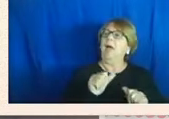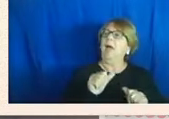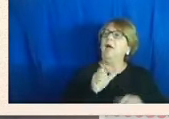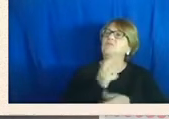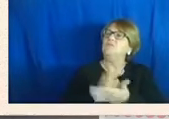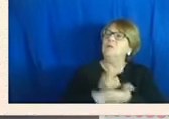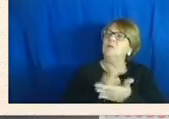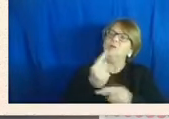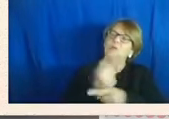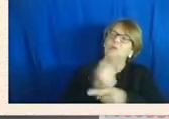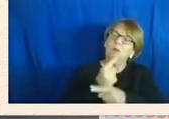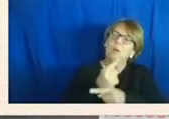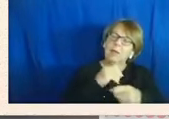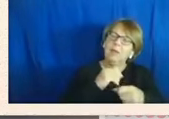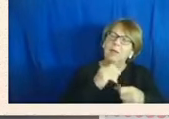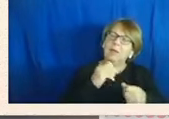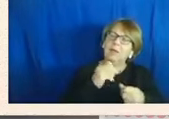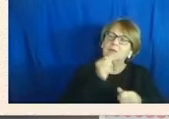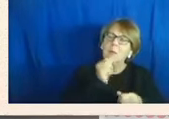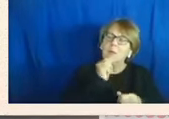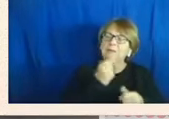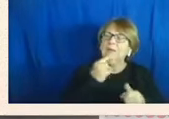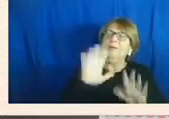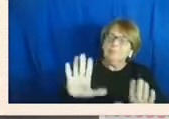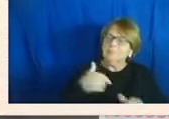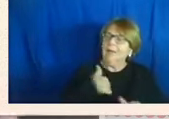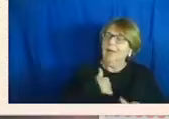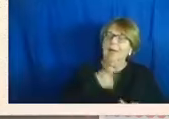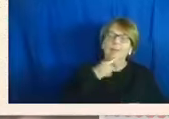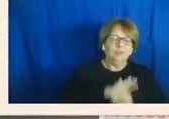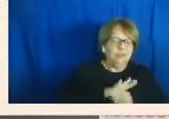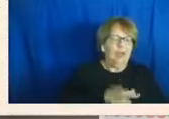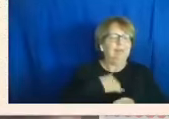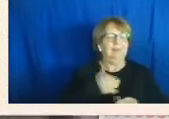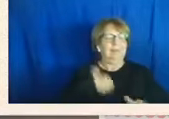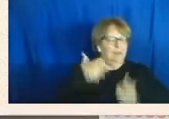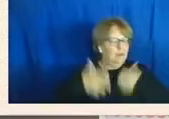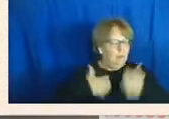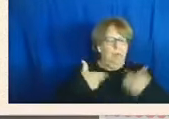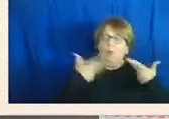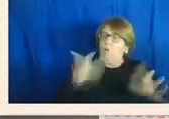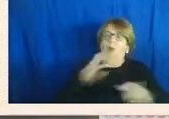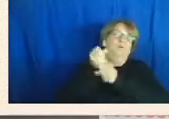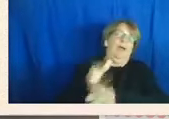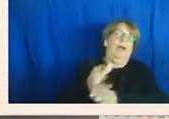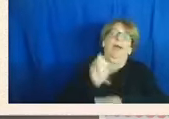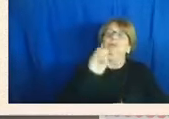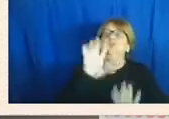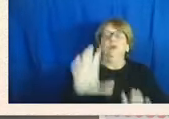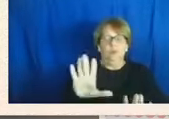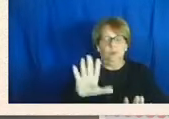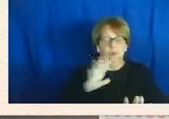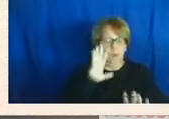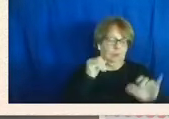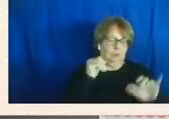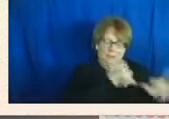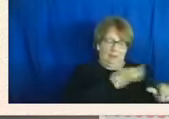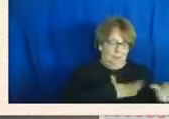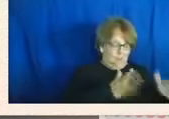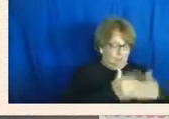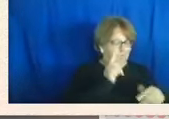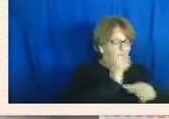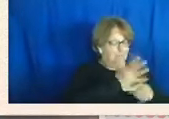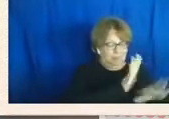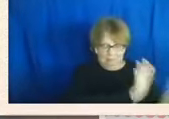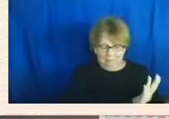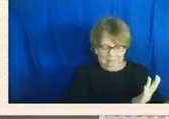feeling really stressed and irritable and I don't want to yell. So I'm going to quarantine in my room, for this next 5 minutes,